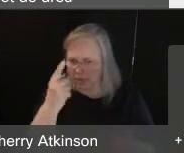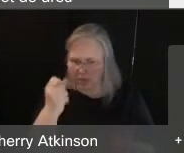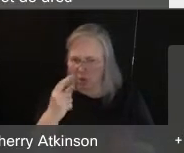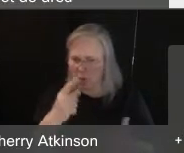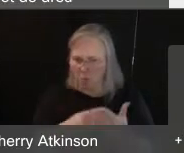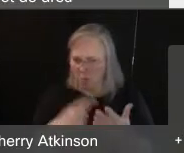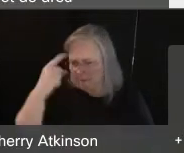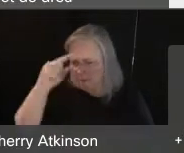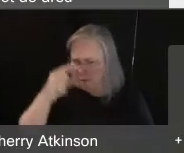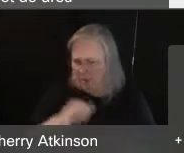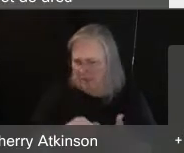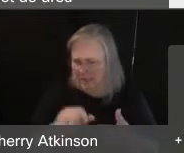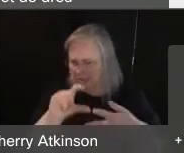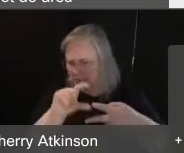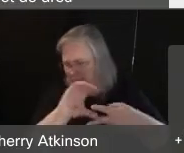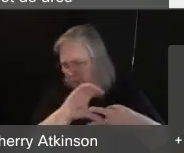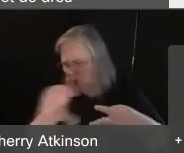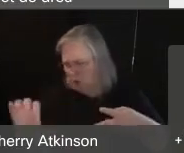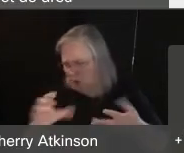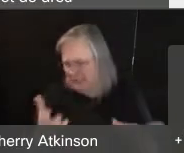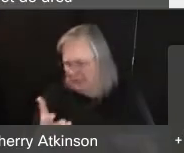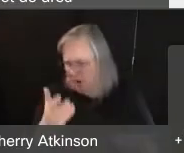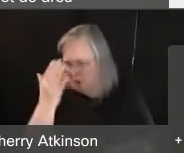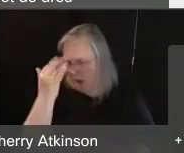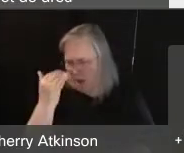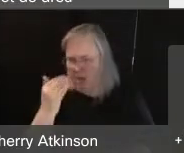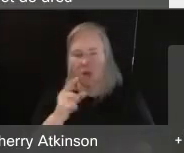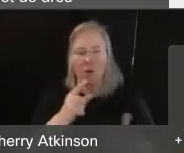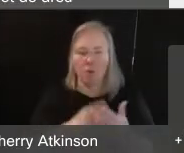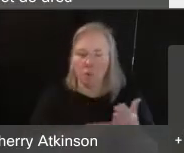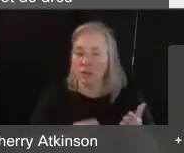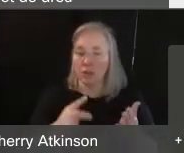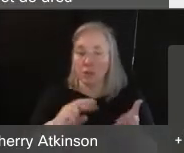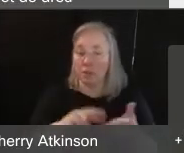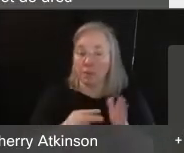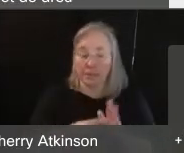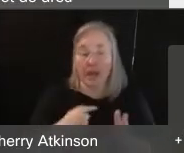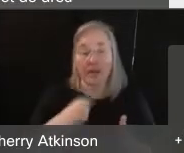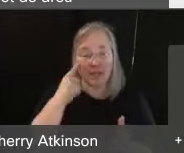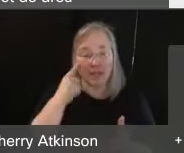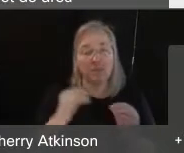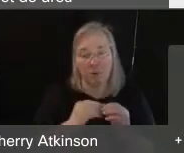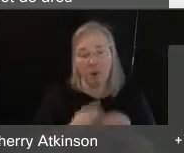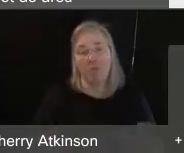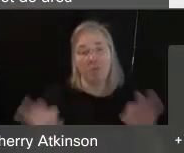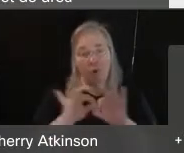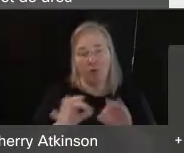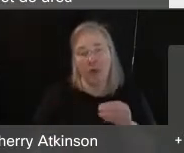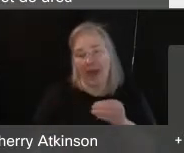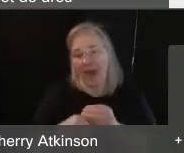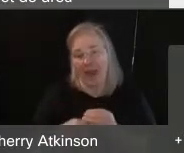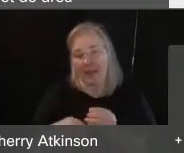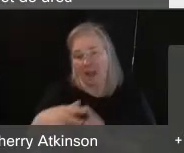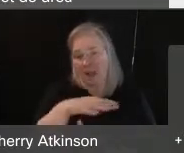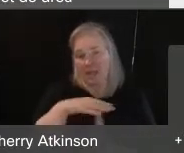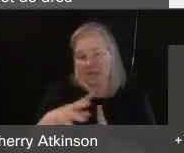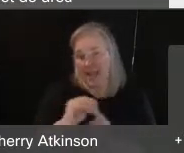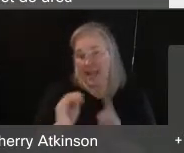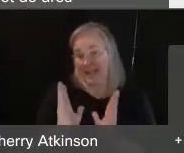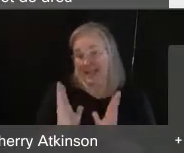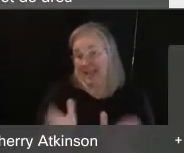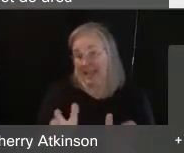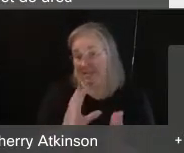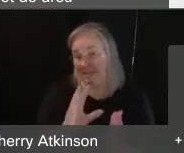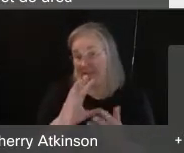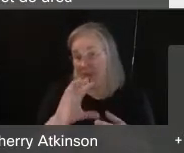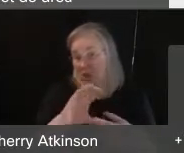there and how it supports it? I think that I think it's more important to add context and leave the chart than it is to remove the